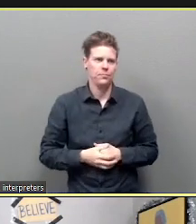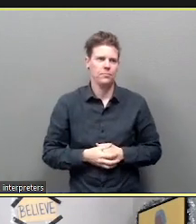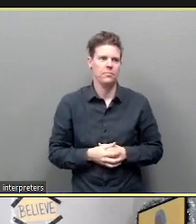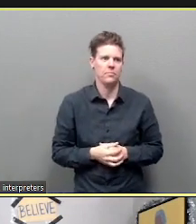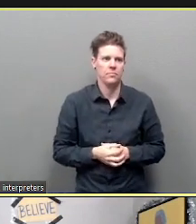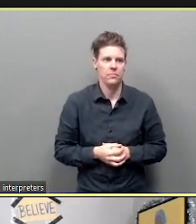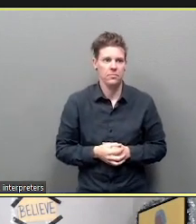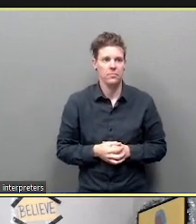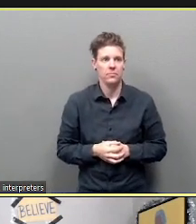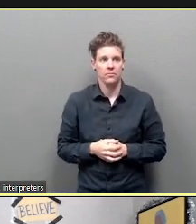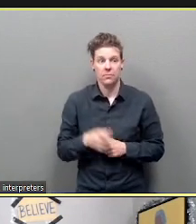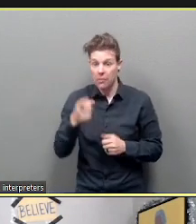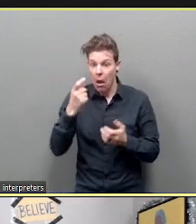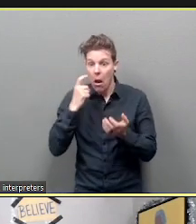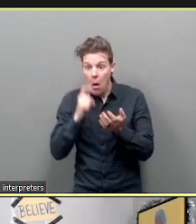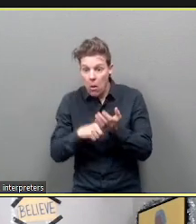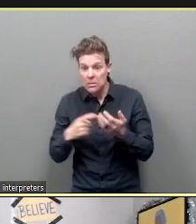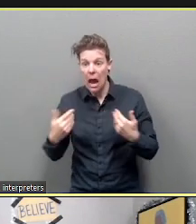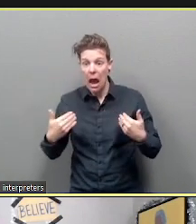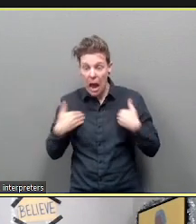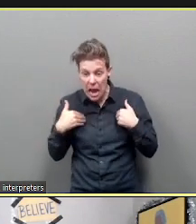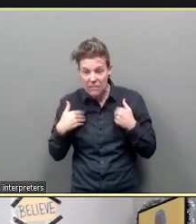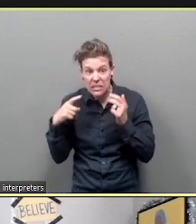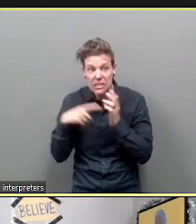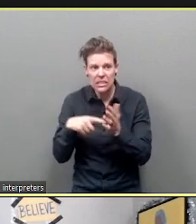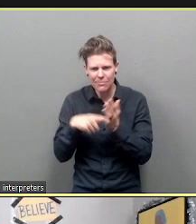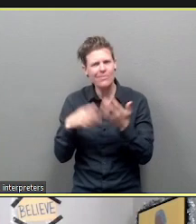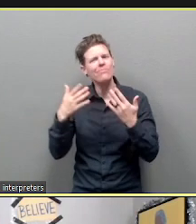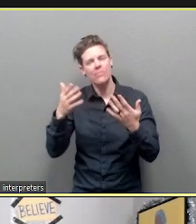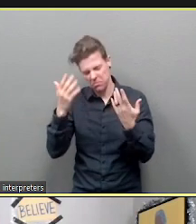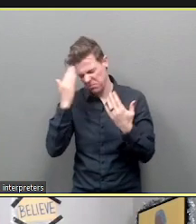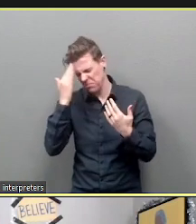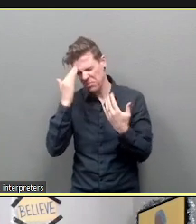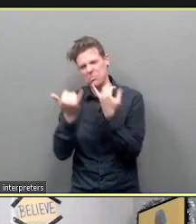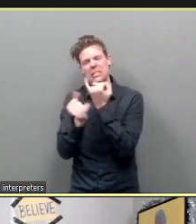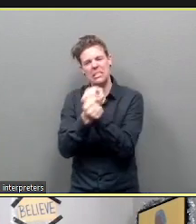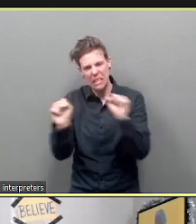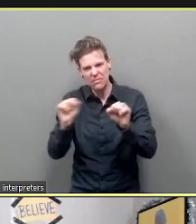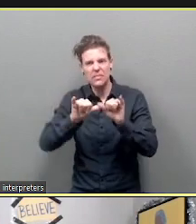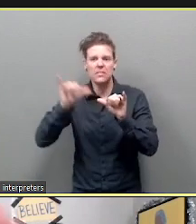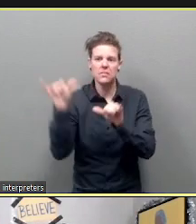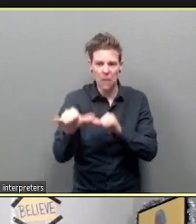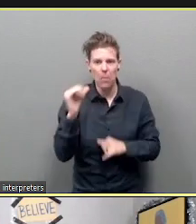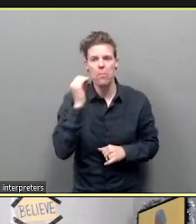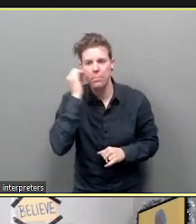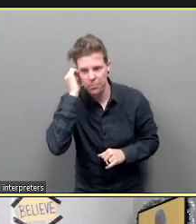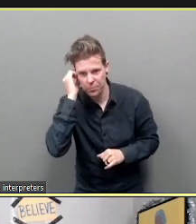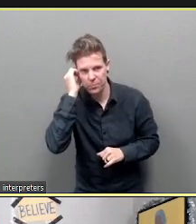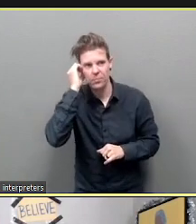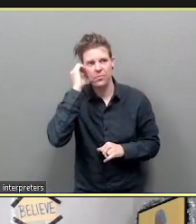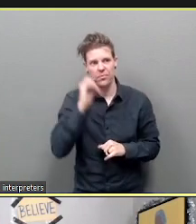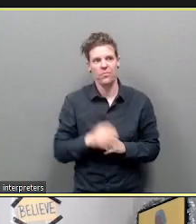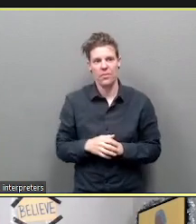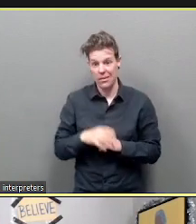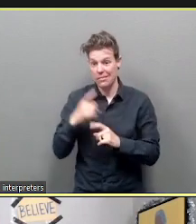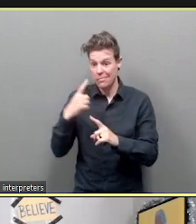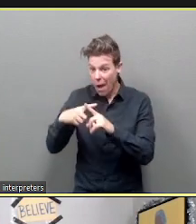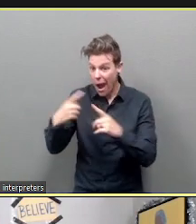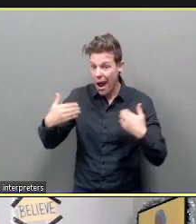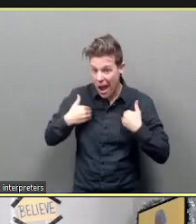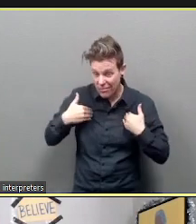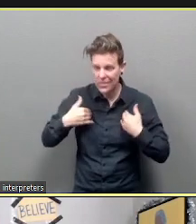you're positive, when you do that second test or the PCR, then you go ahead and do the positive test